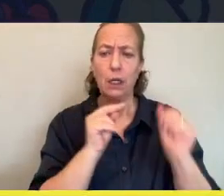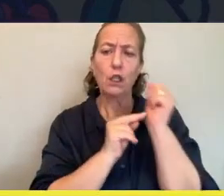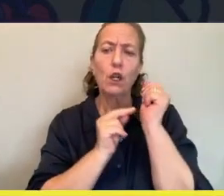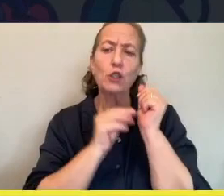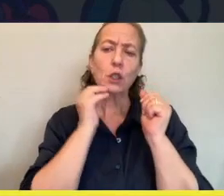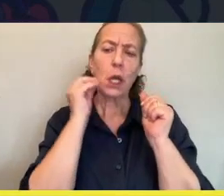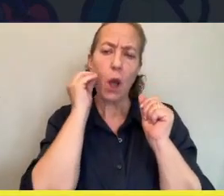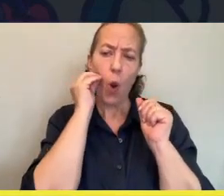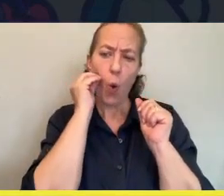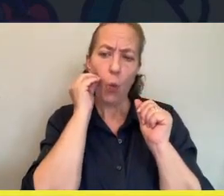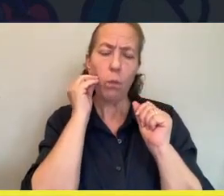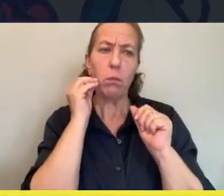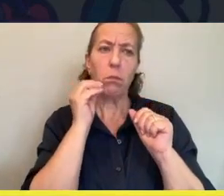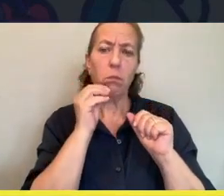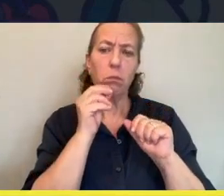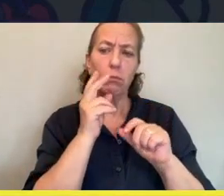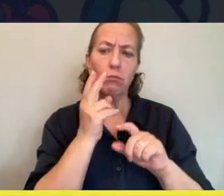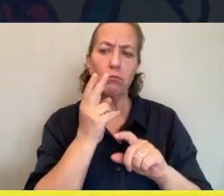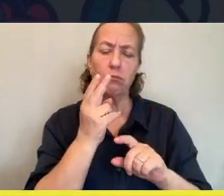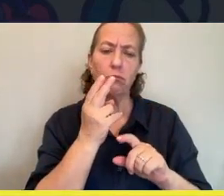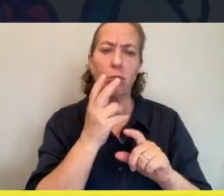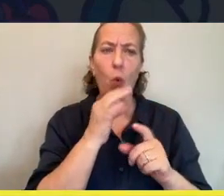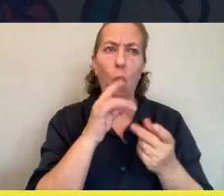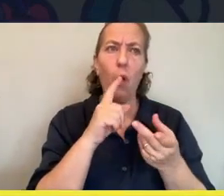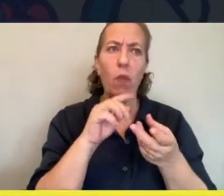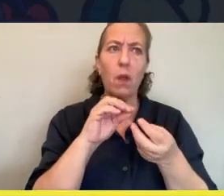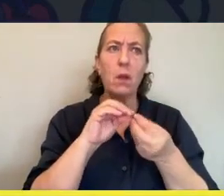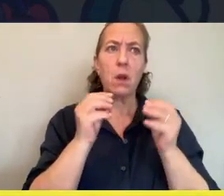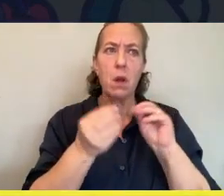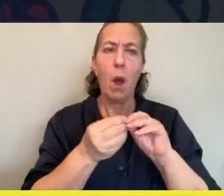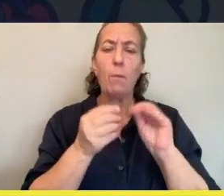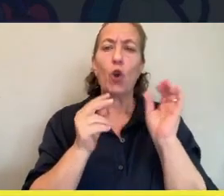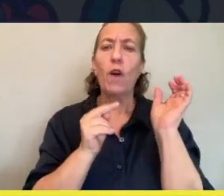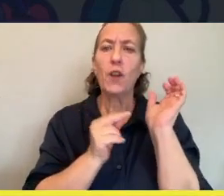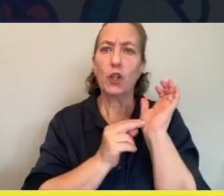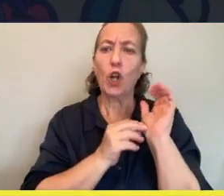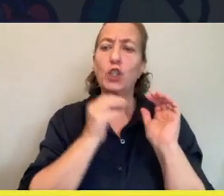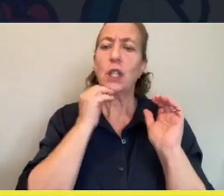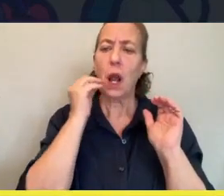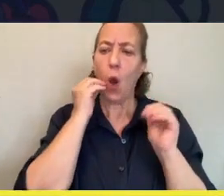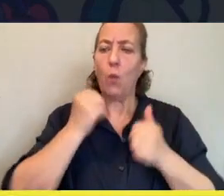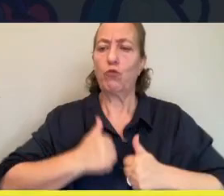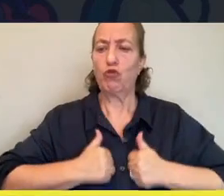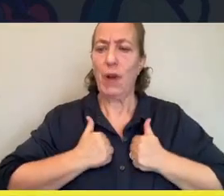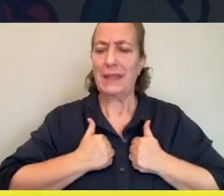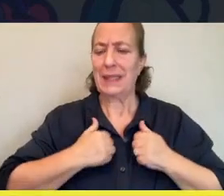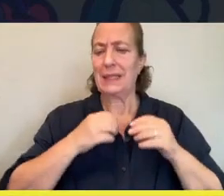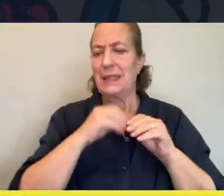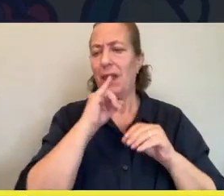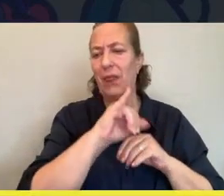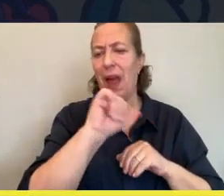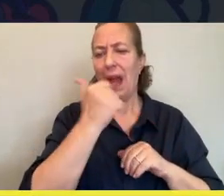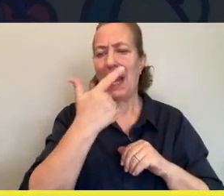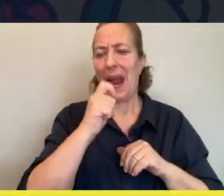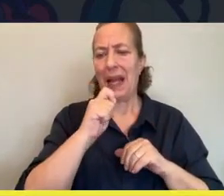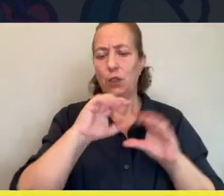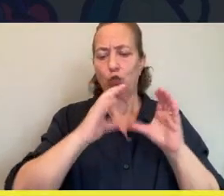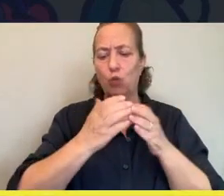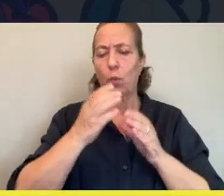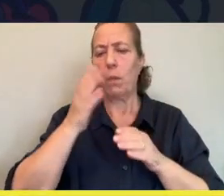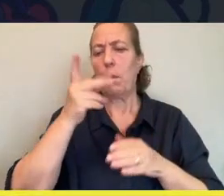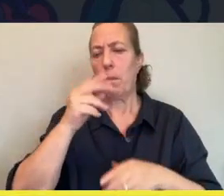utilization and number of nursing home residents in this age group per 100,000 state